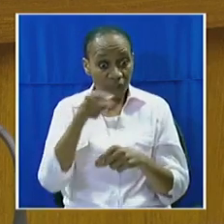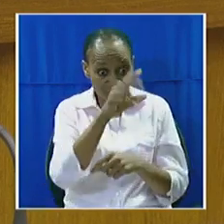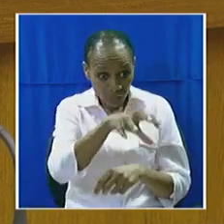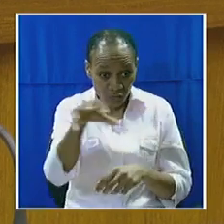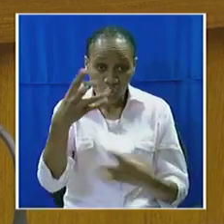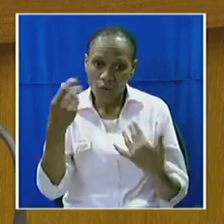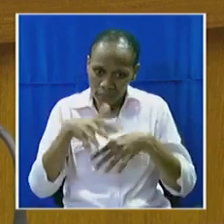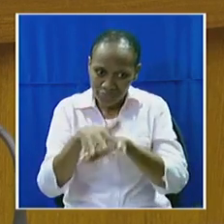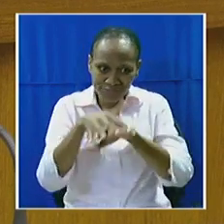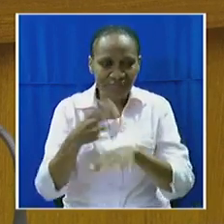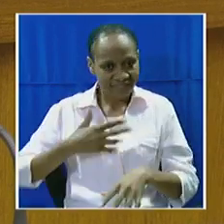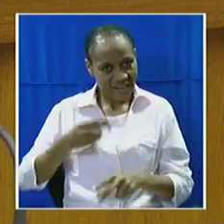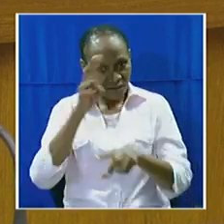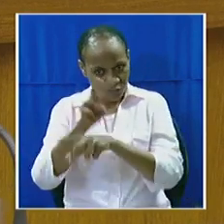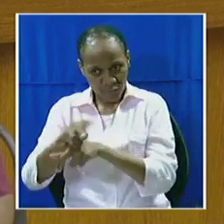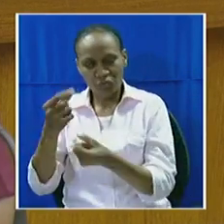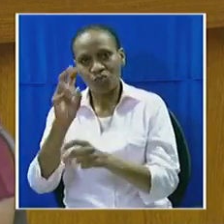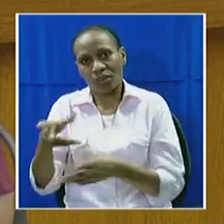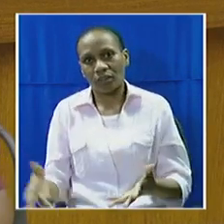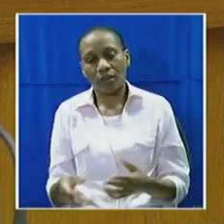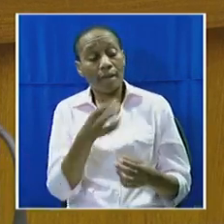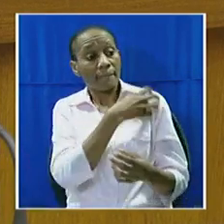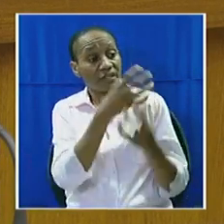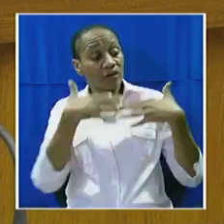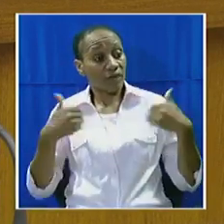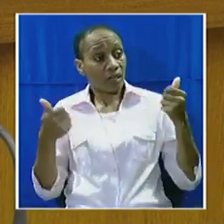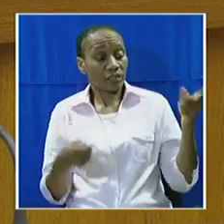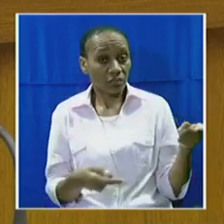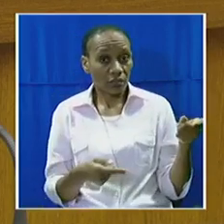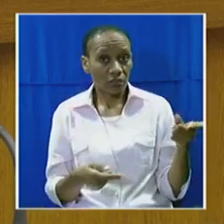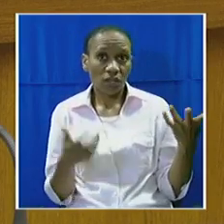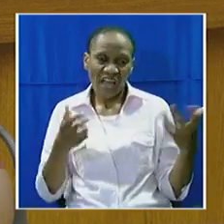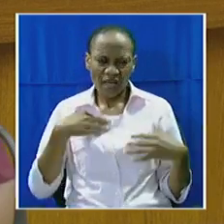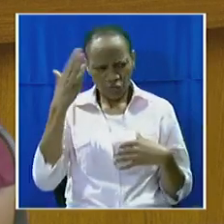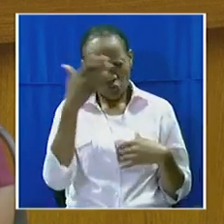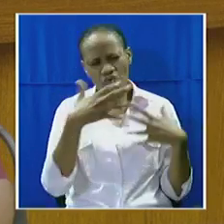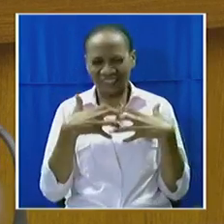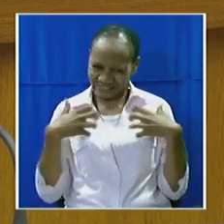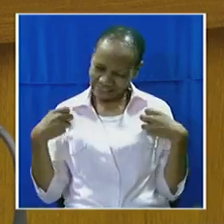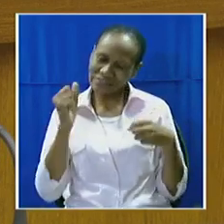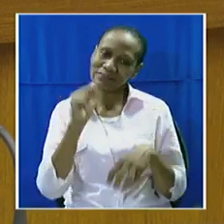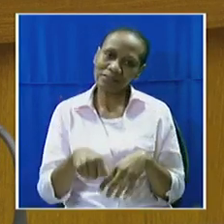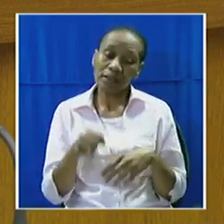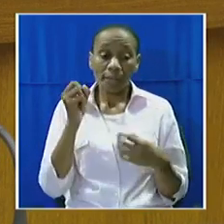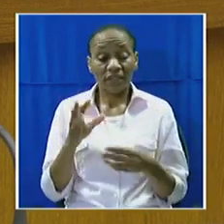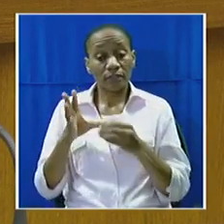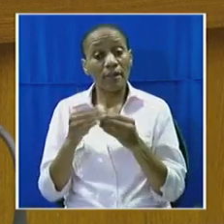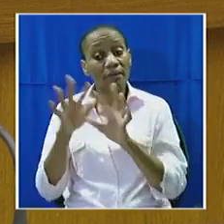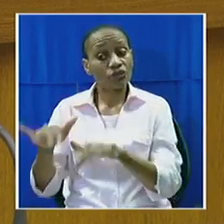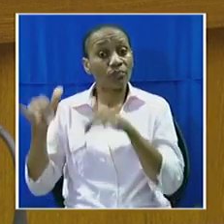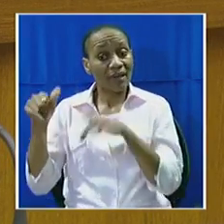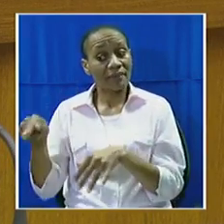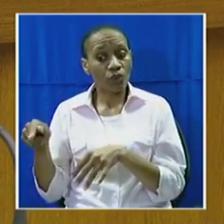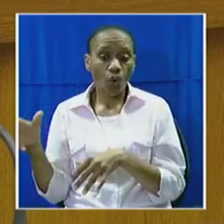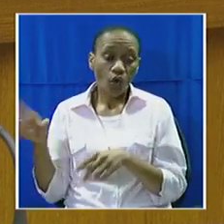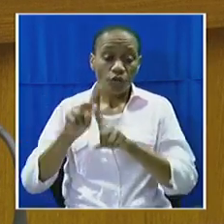being implemented. Minister Mkhize, much to your frustration, sir, the members of this House across all